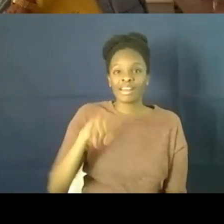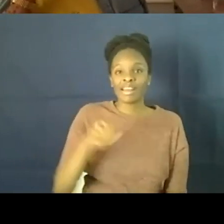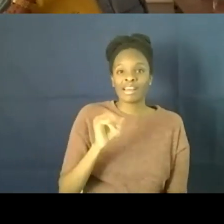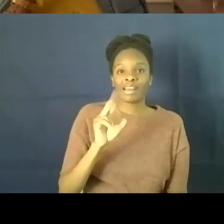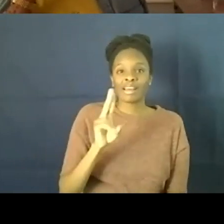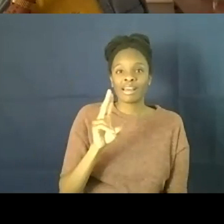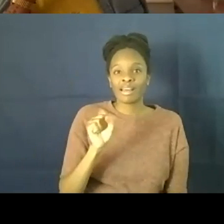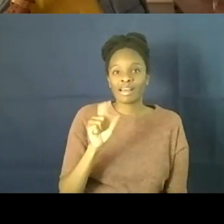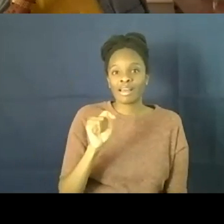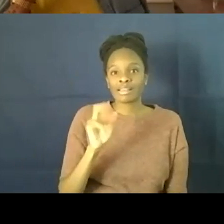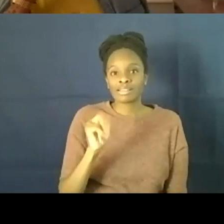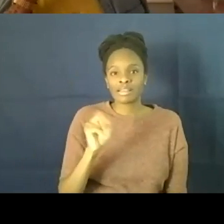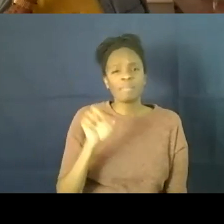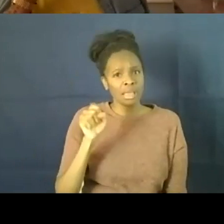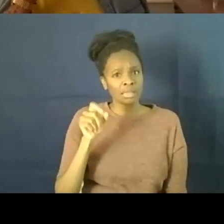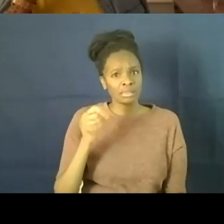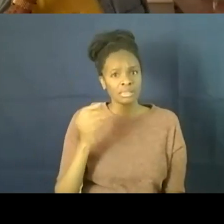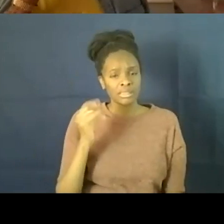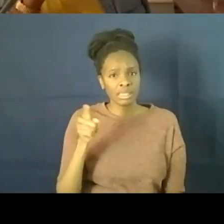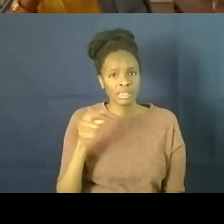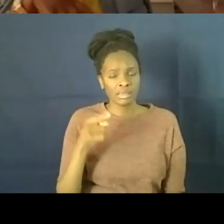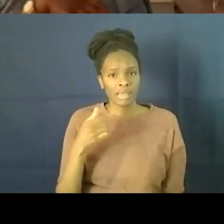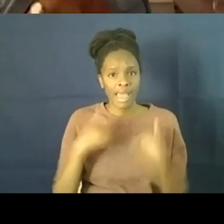get stubborn about the things he likes, he does.